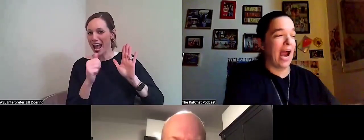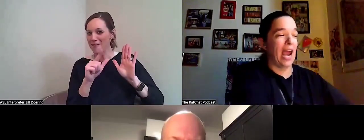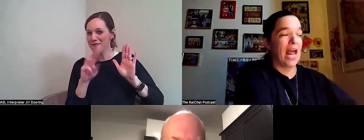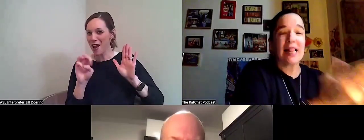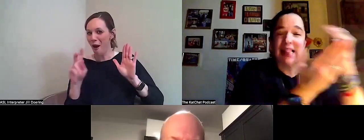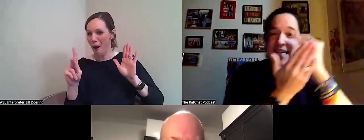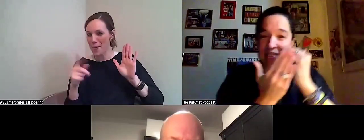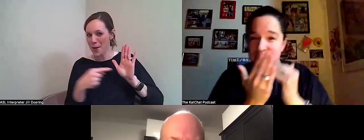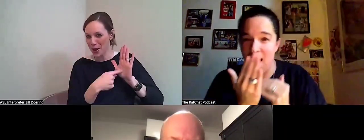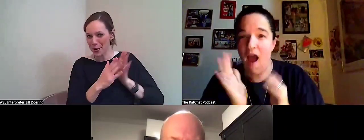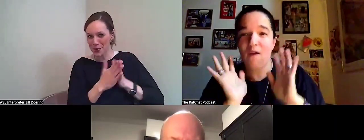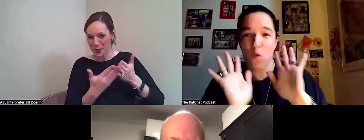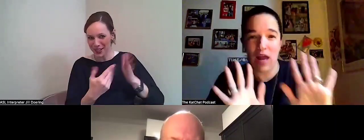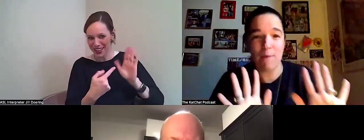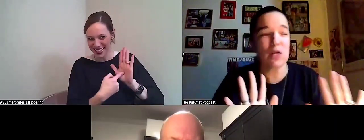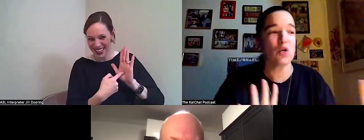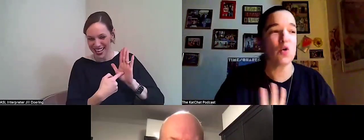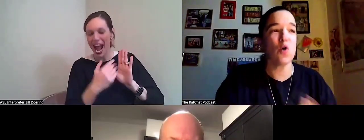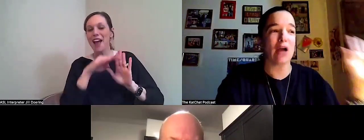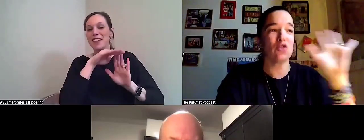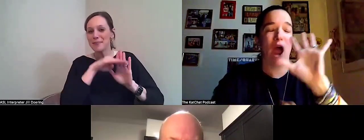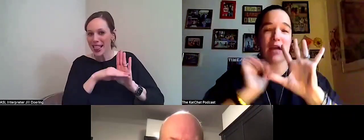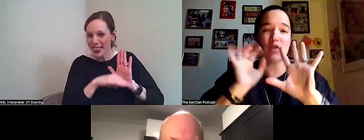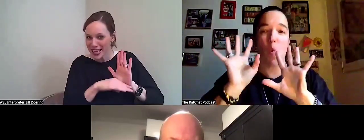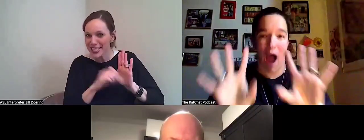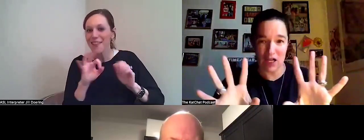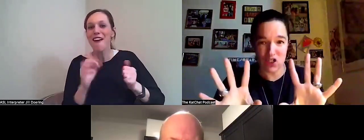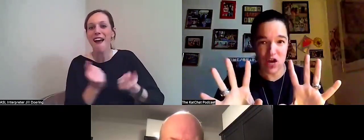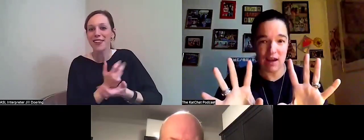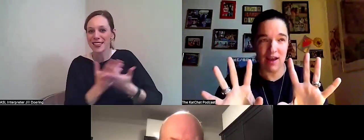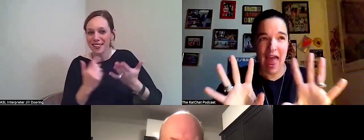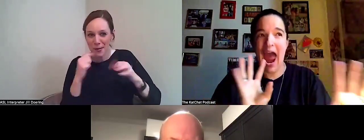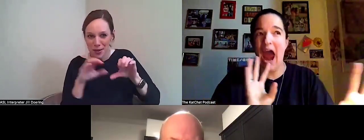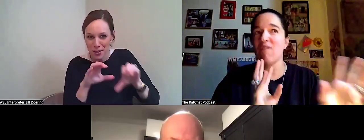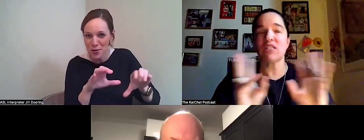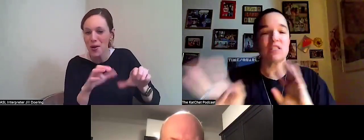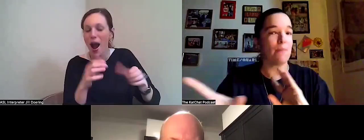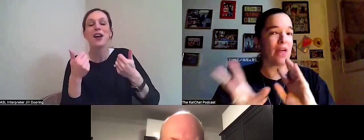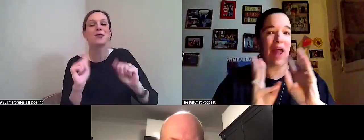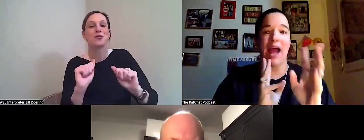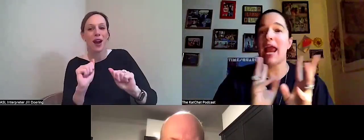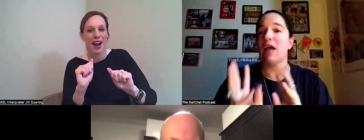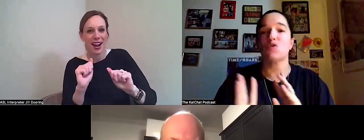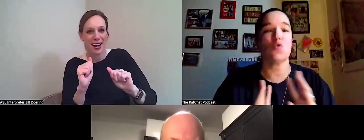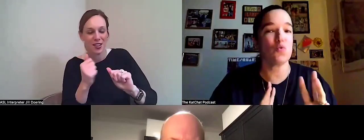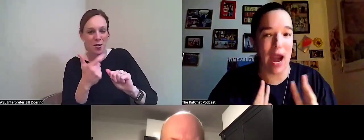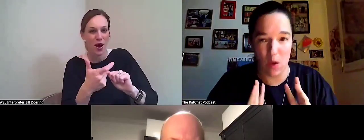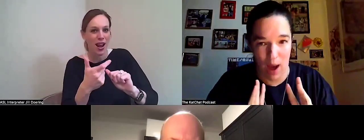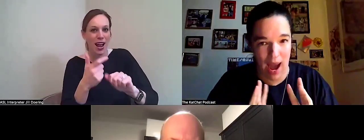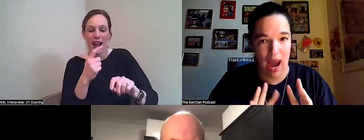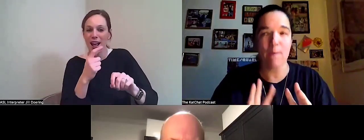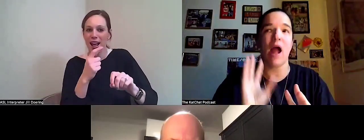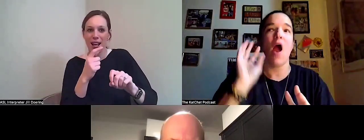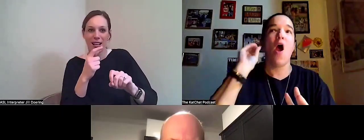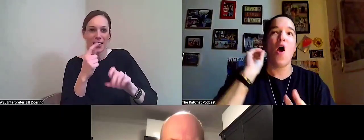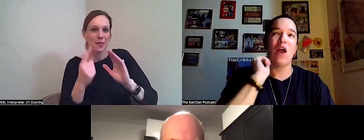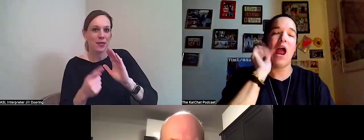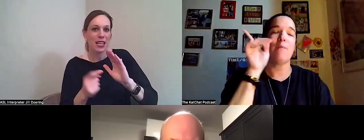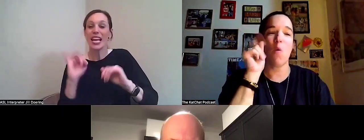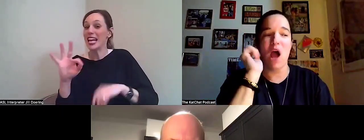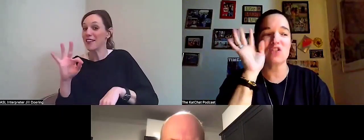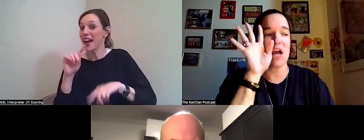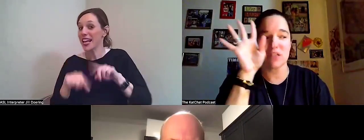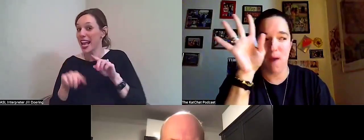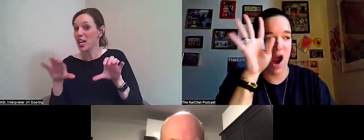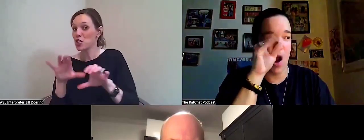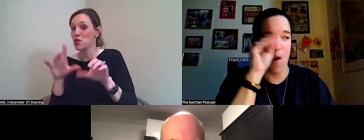have my list of what I'm gonna do. I try to watch it, and it was something that I can't do right away. I'm like, okay,